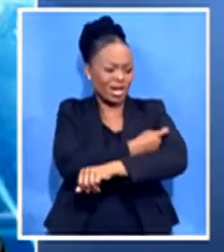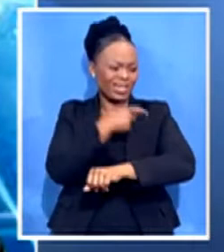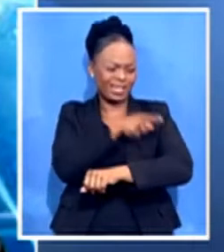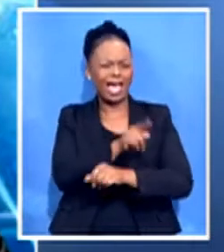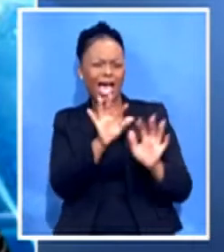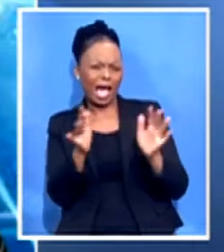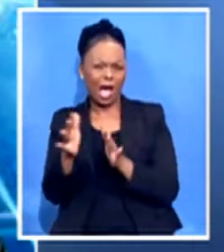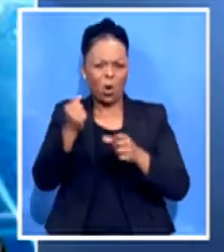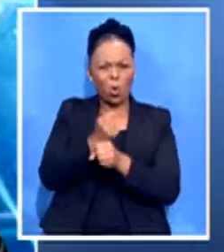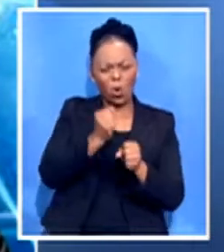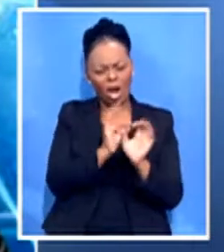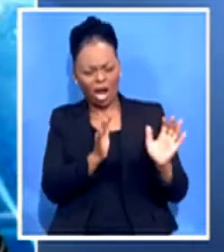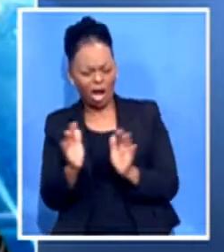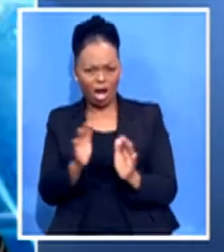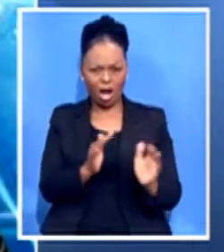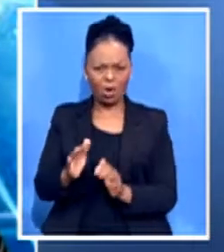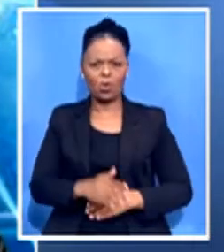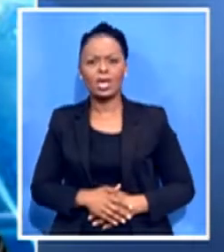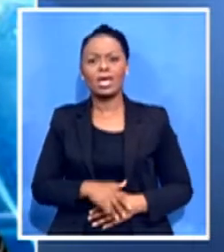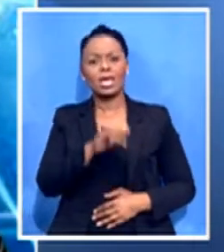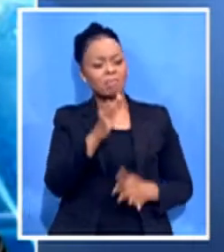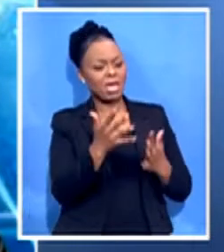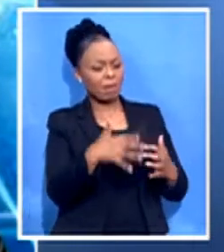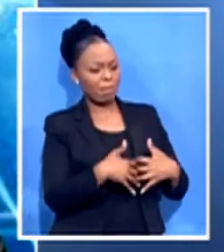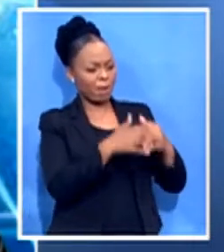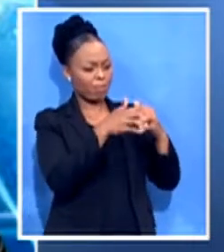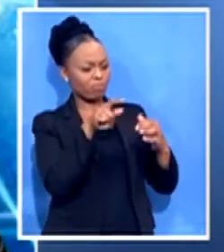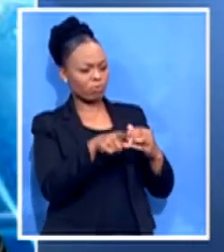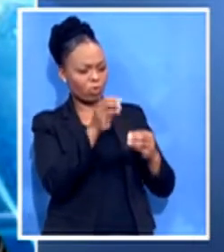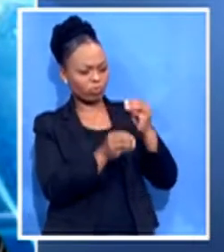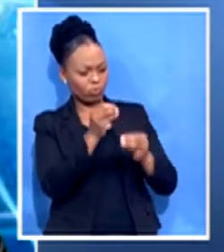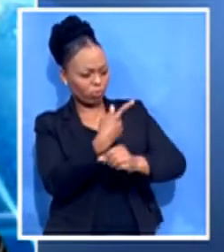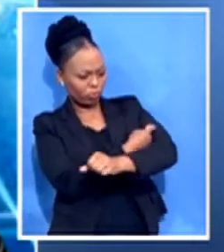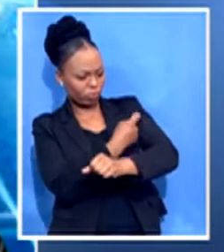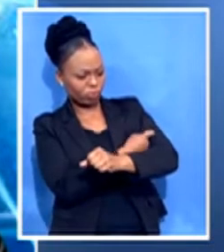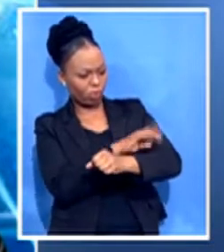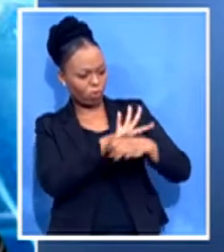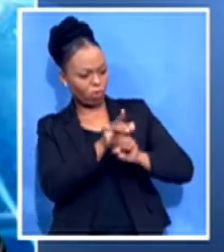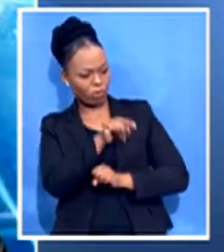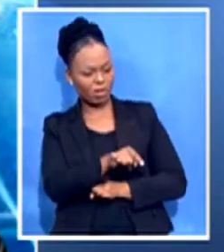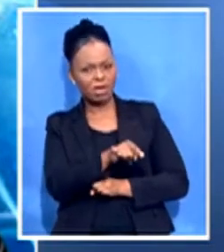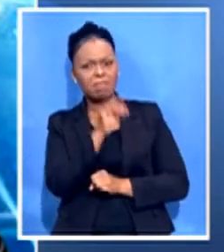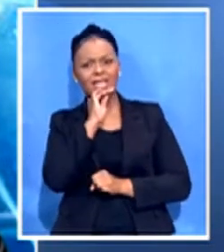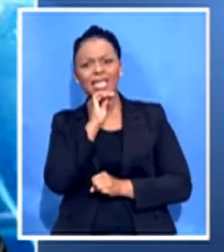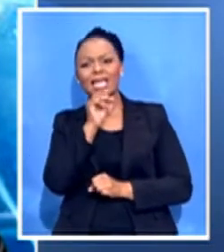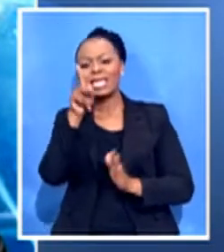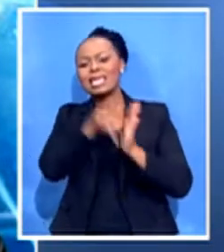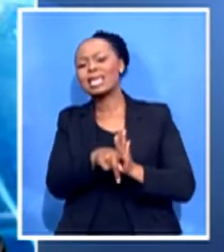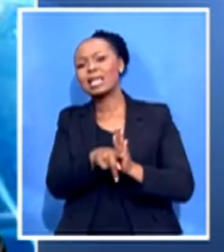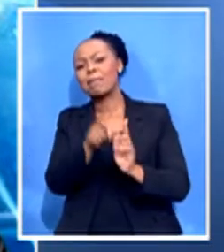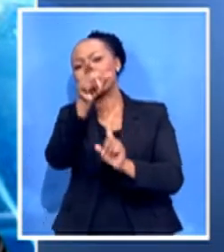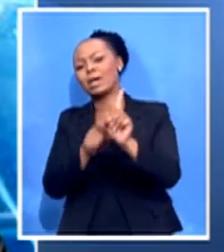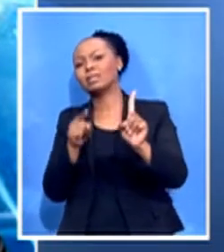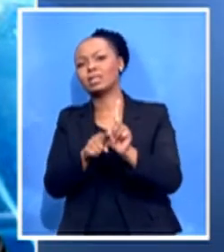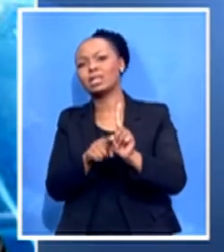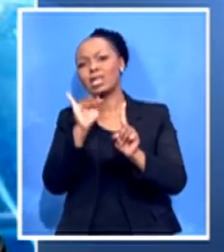developed within a short space of time, it doesn't necessarily mean that it's going to kill anyone if you take the vaccine. The reason for